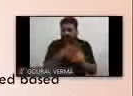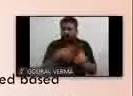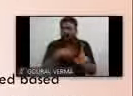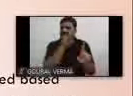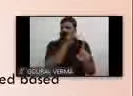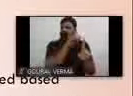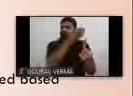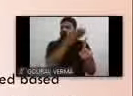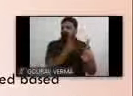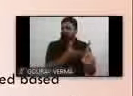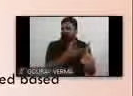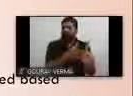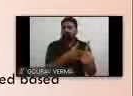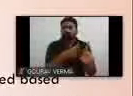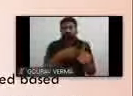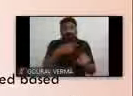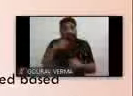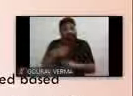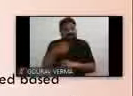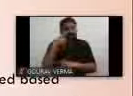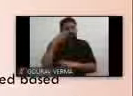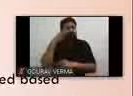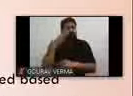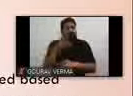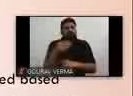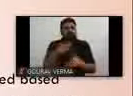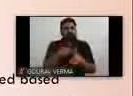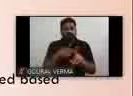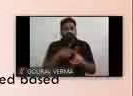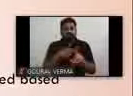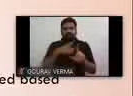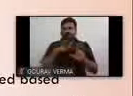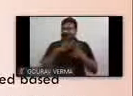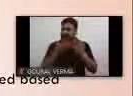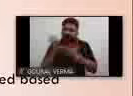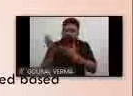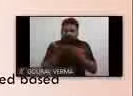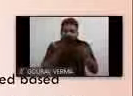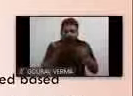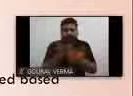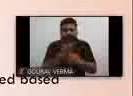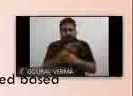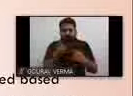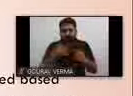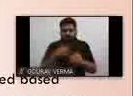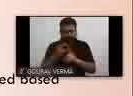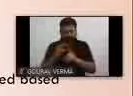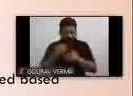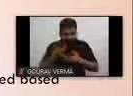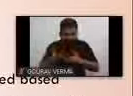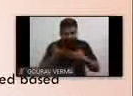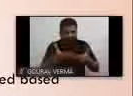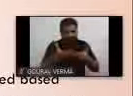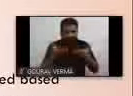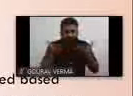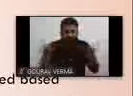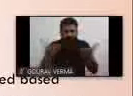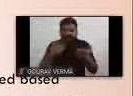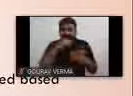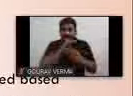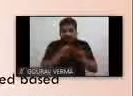This is a very important part of any services which is given to any service which is given to a very young